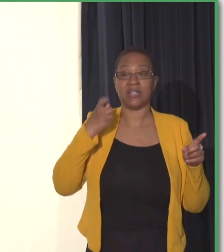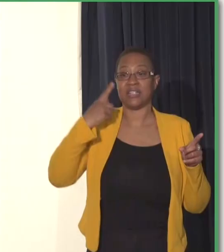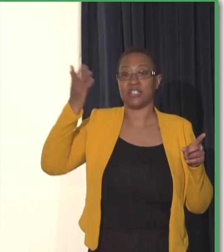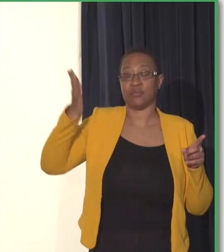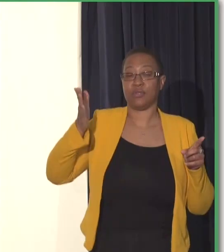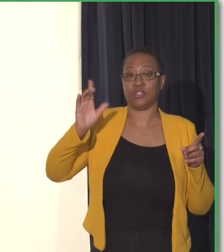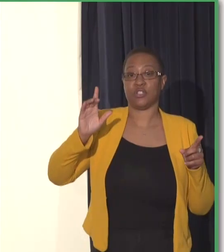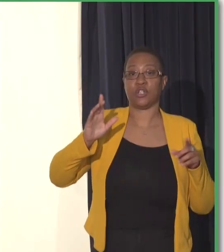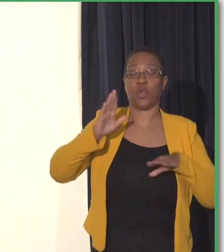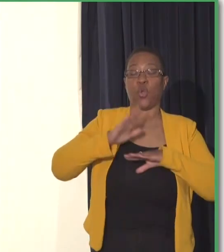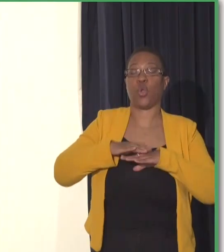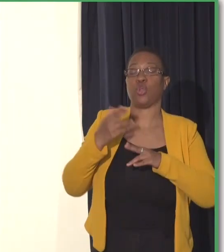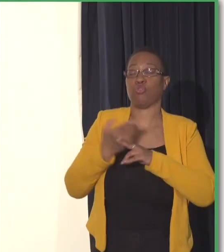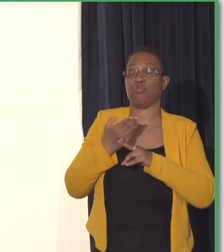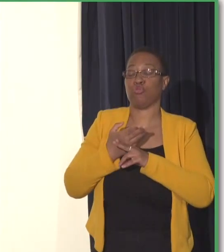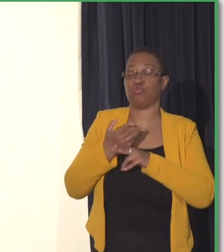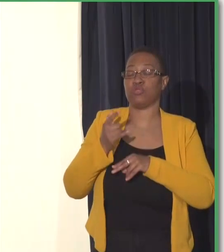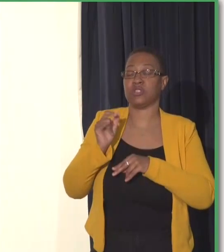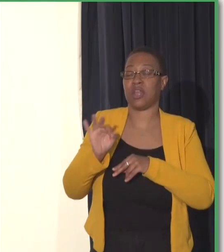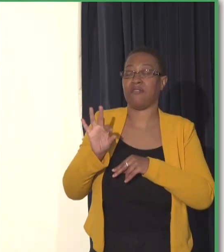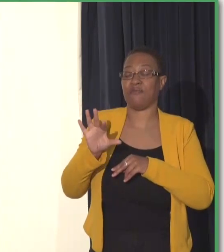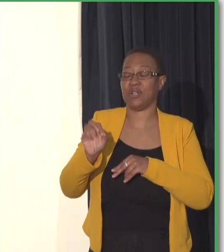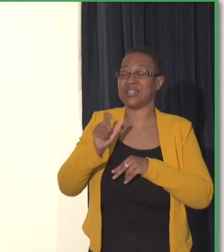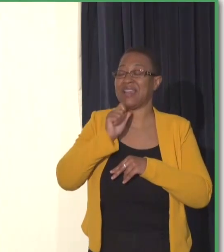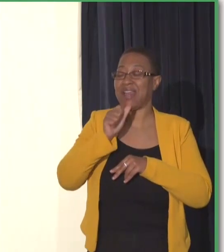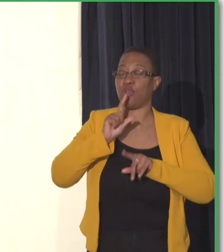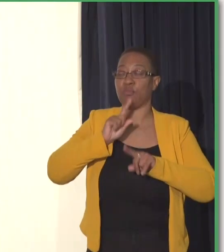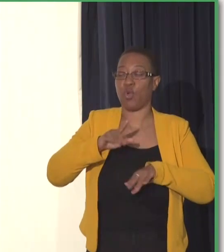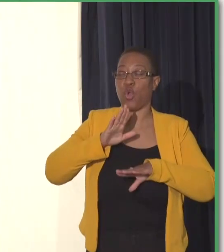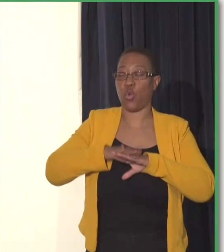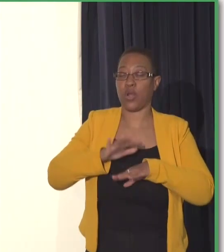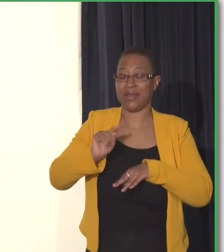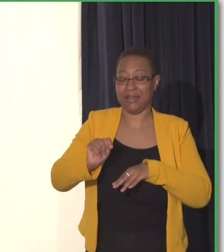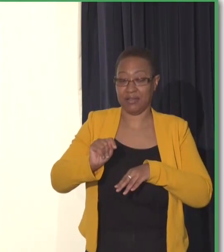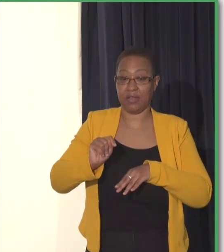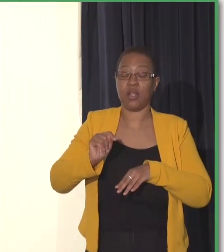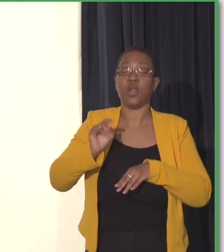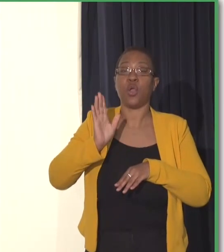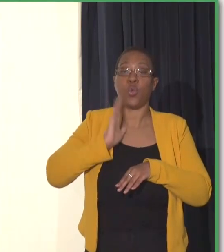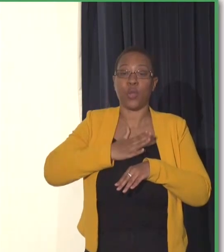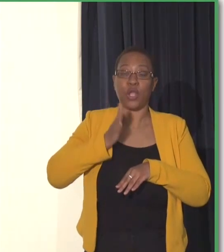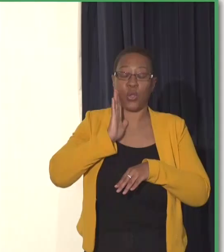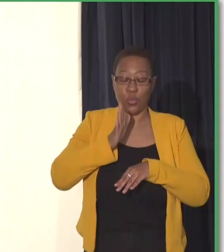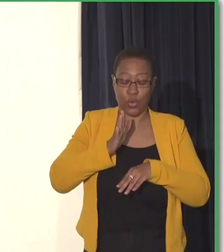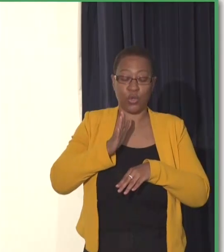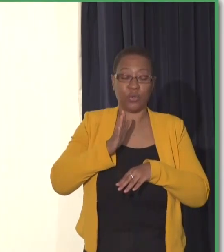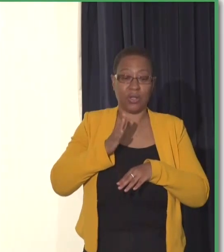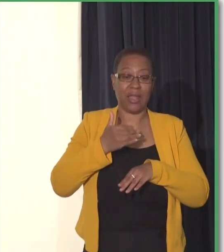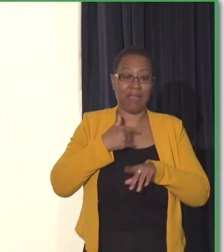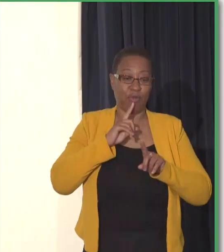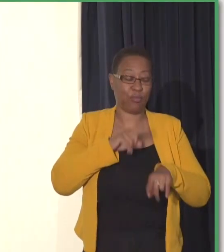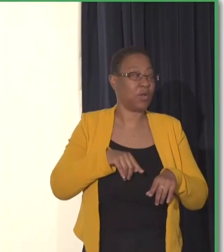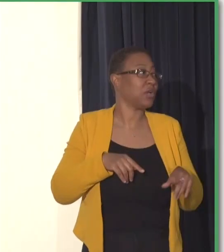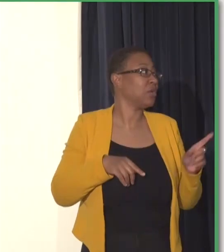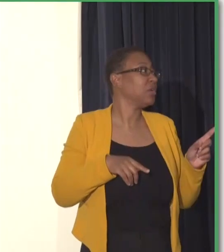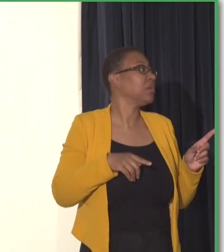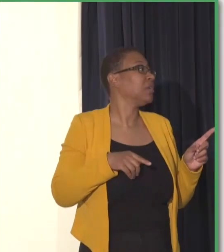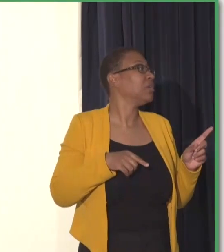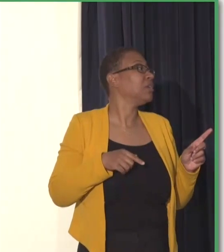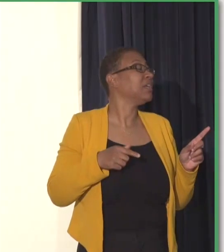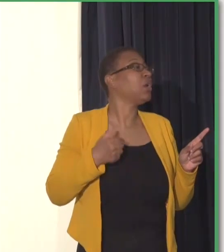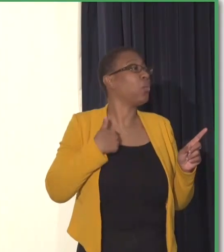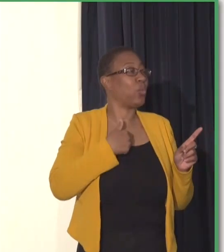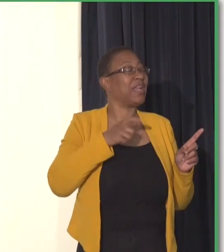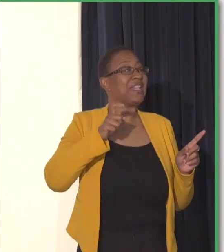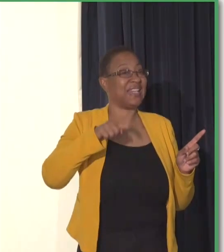presentation on use of force, not for a use of force report. Well, we can work on that. Yeah. We would